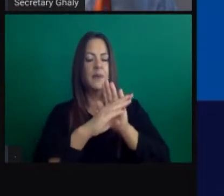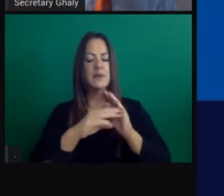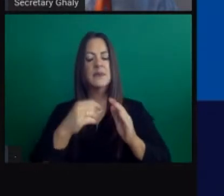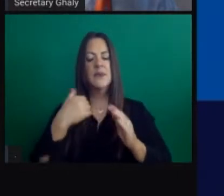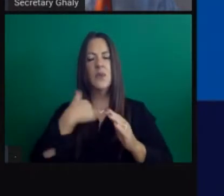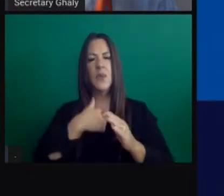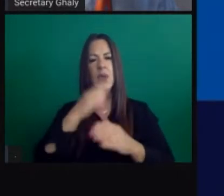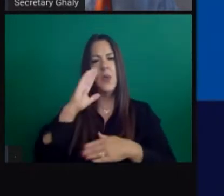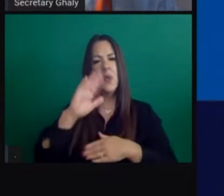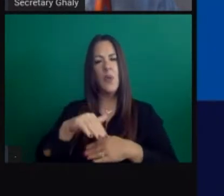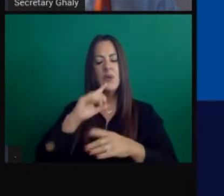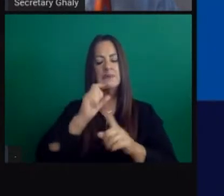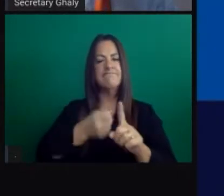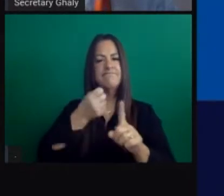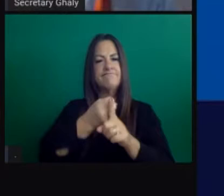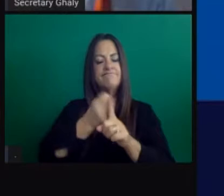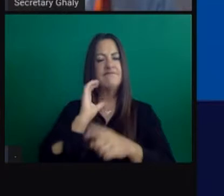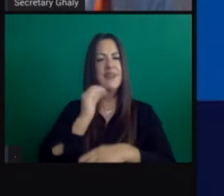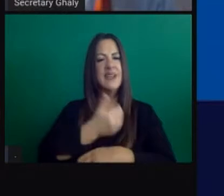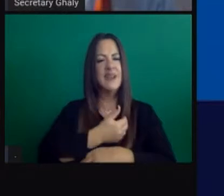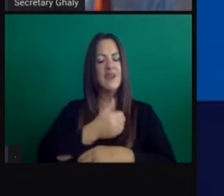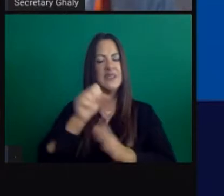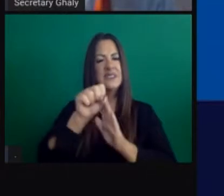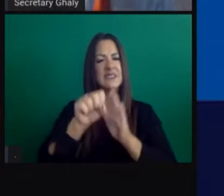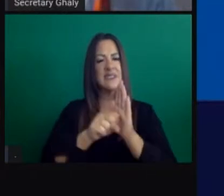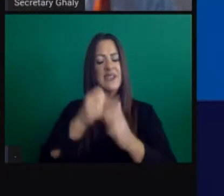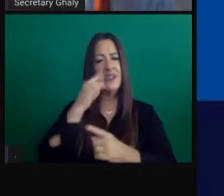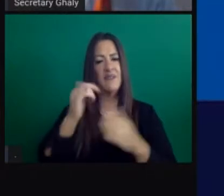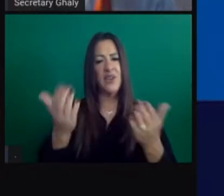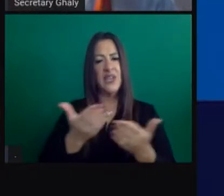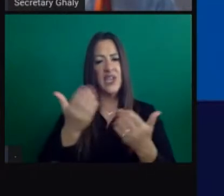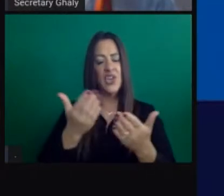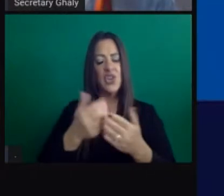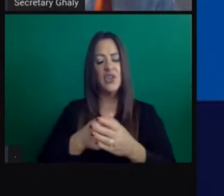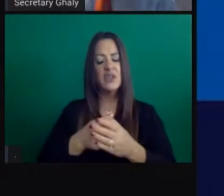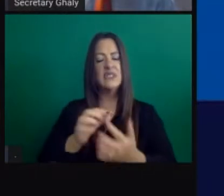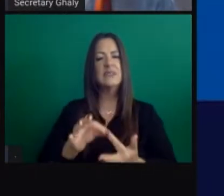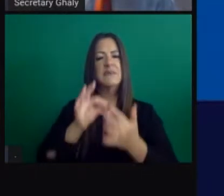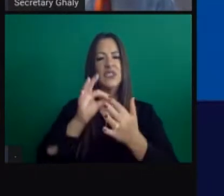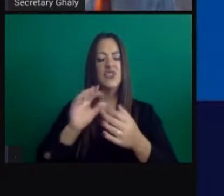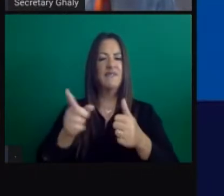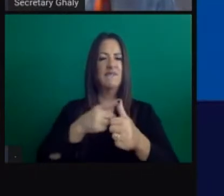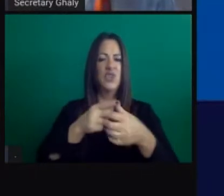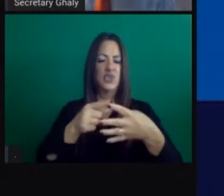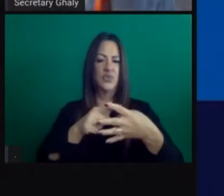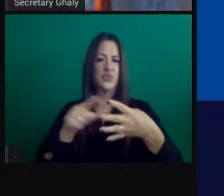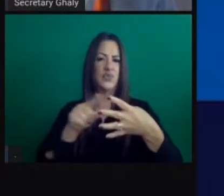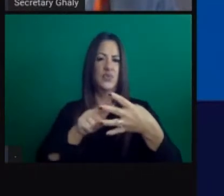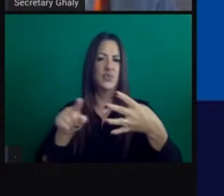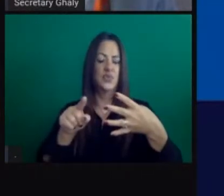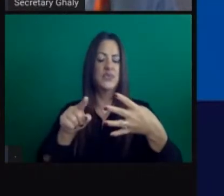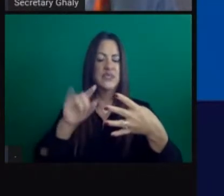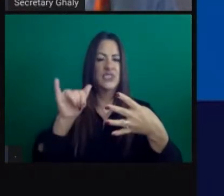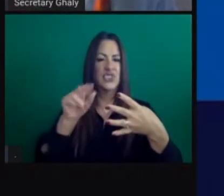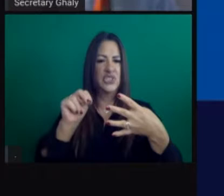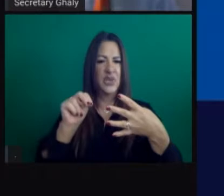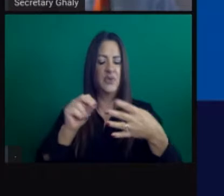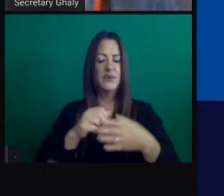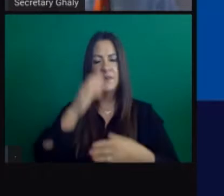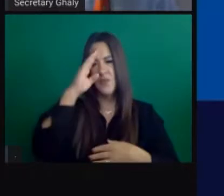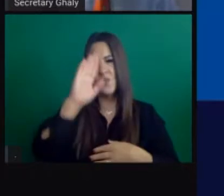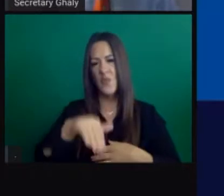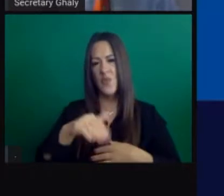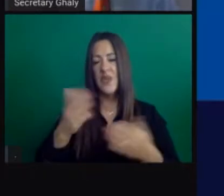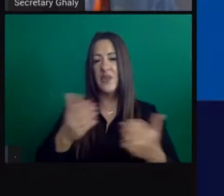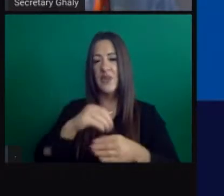state since really the month of December and the first half of January. We have always, in California,